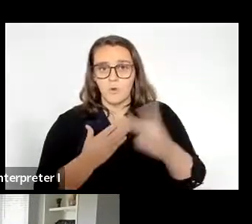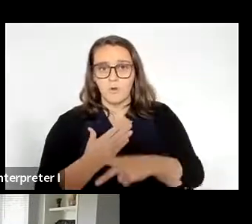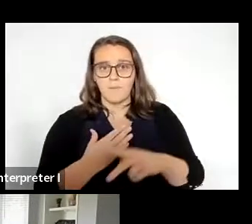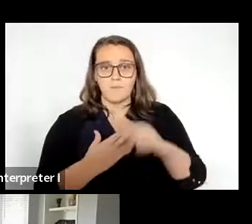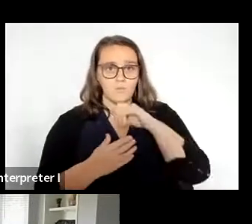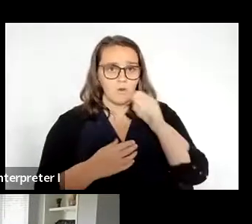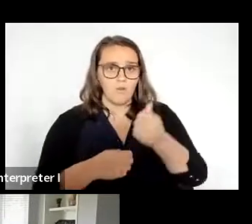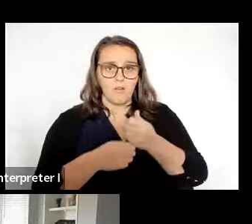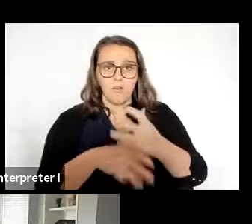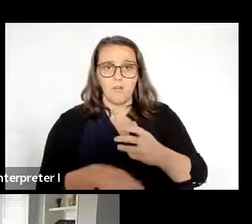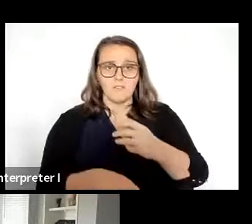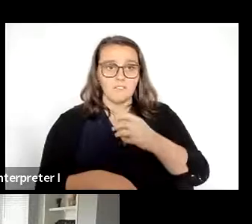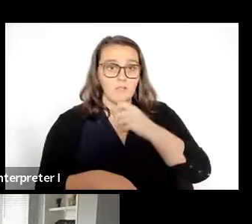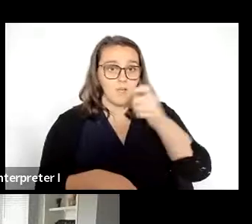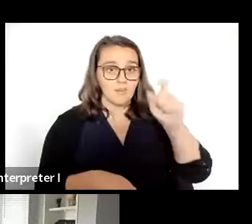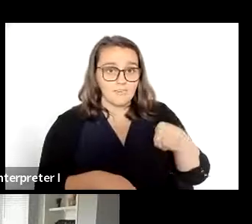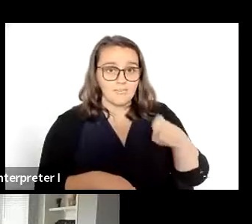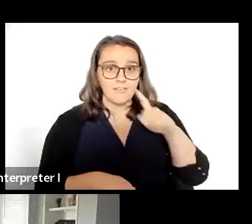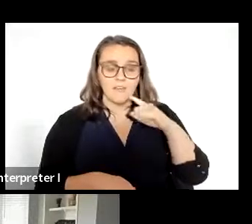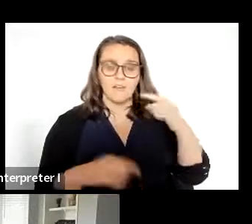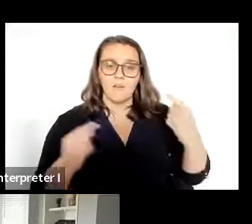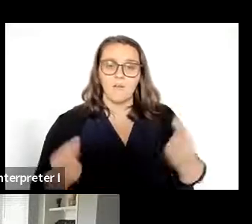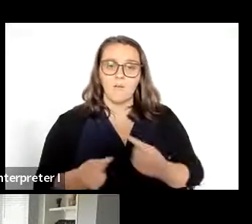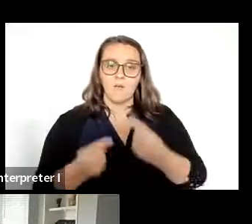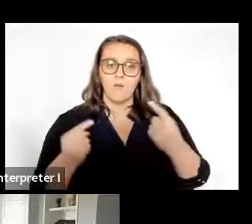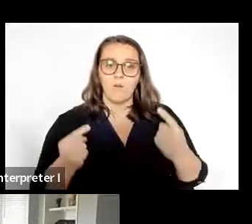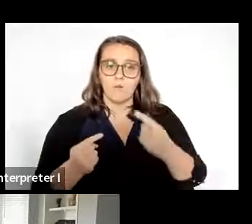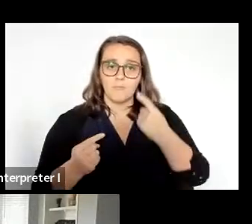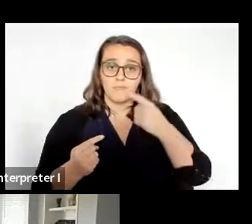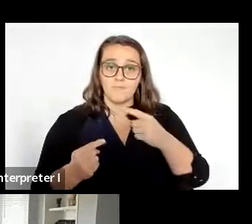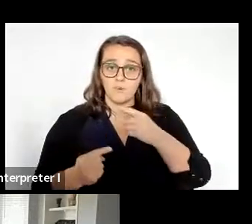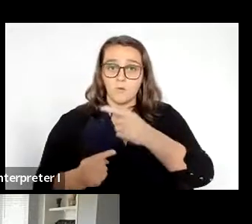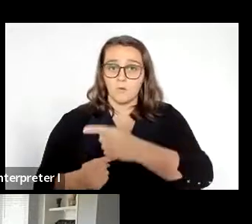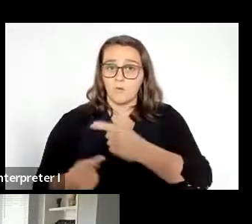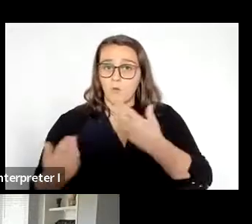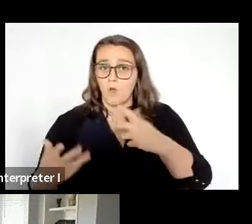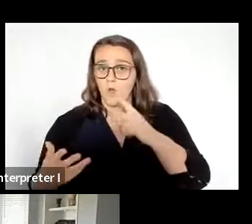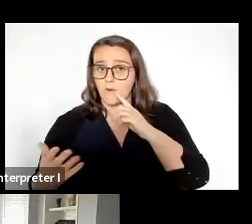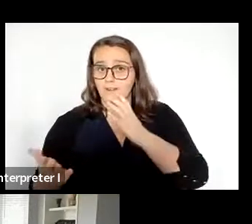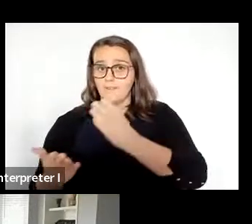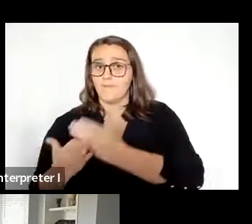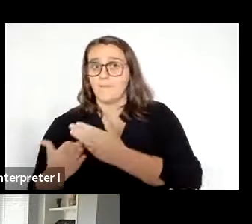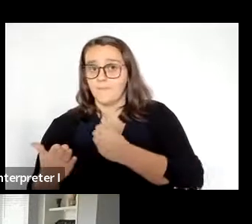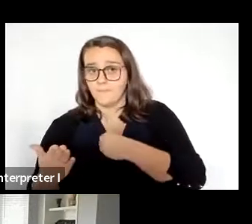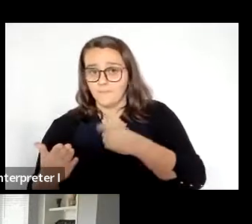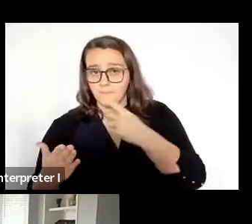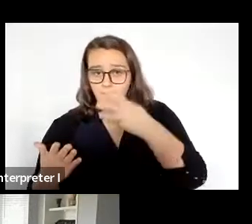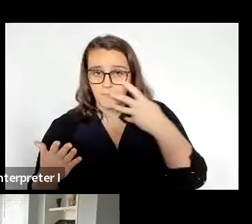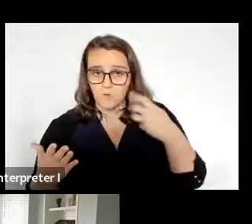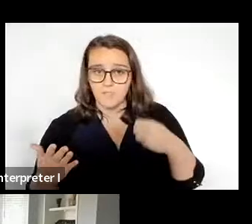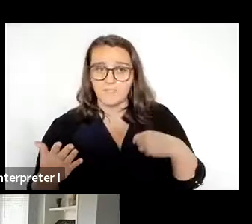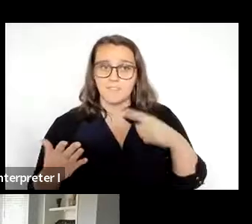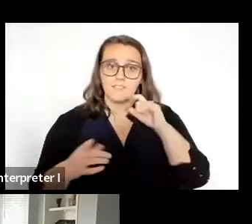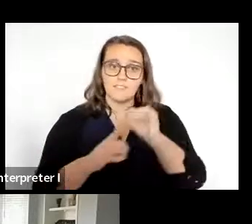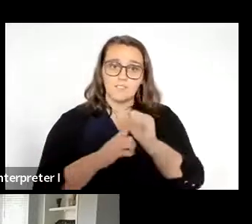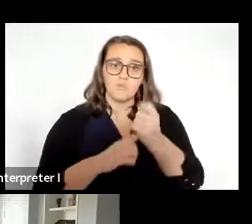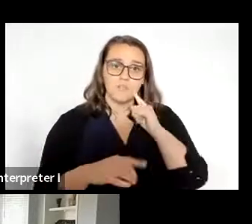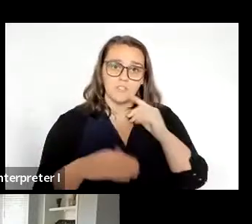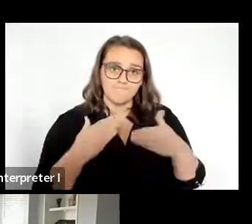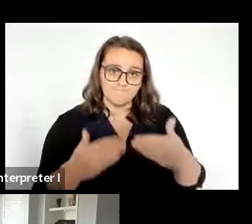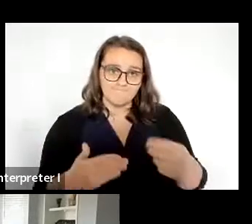undue harm to the pending immigration statuses of incoming residents. As the situation develops,